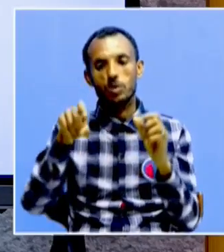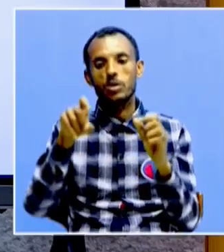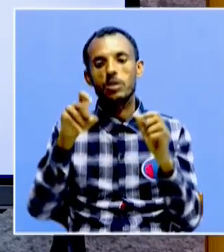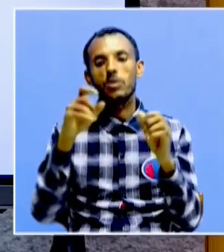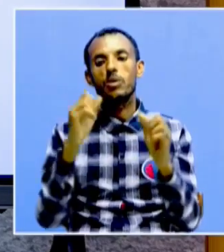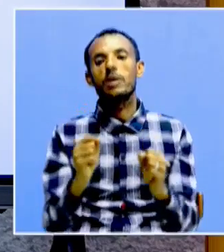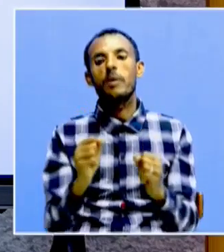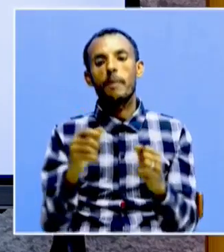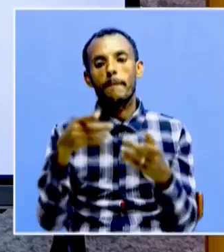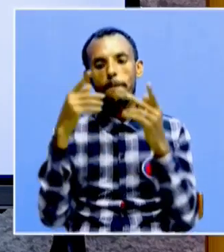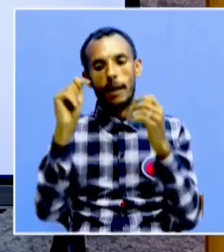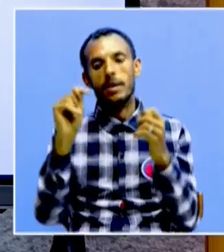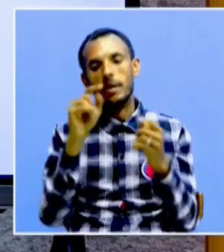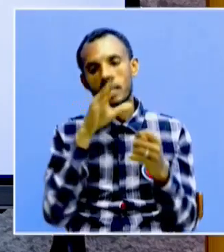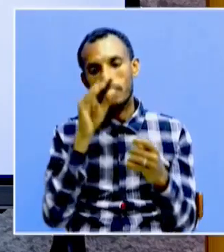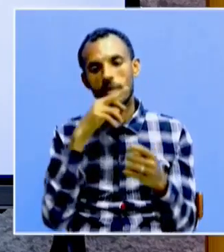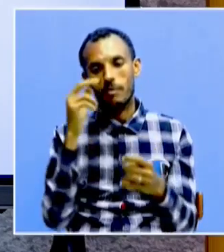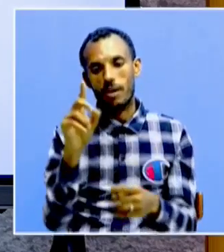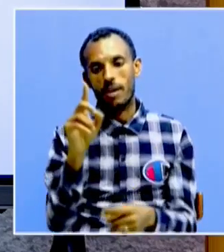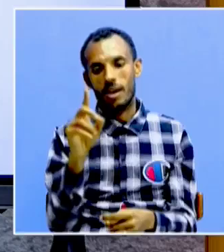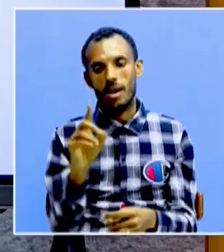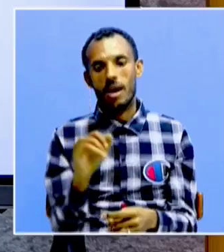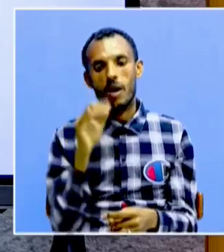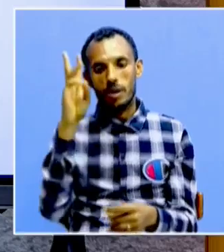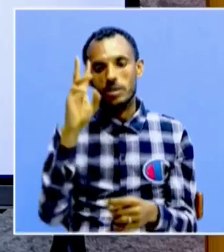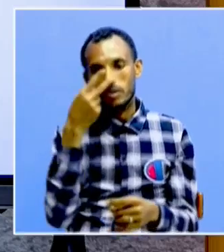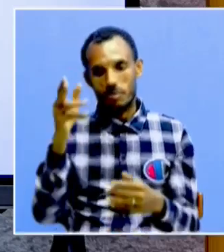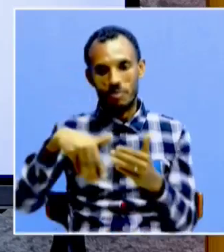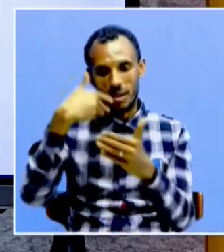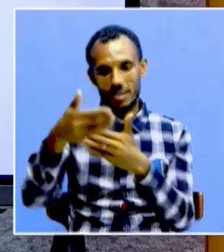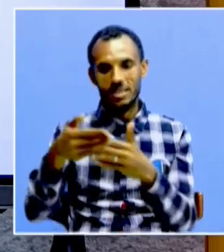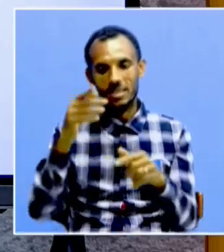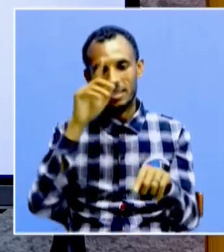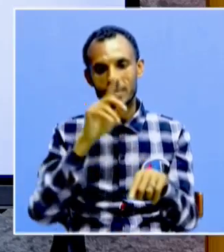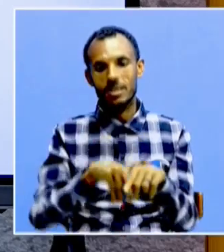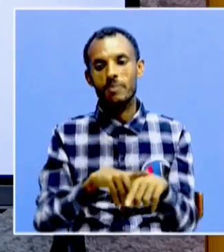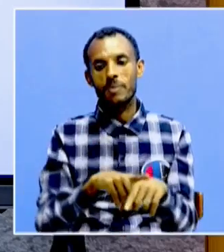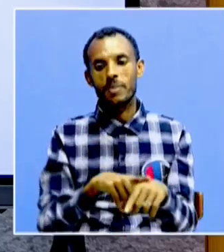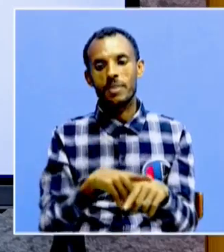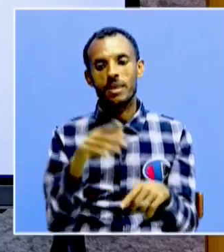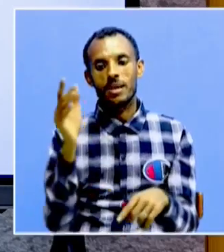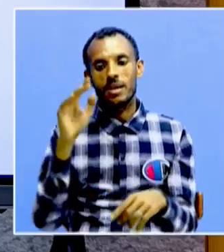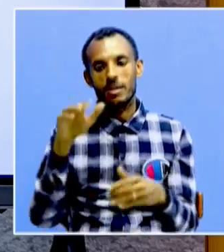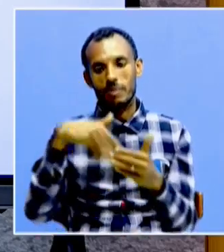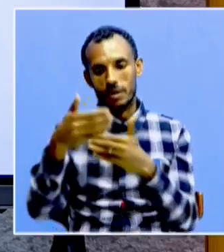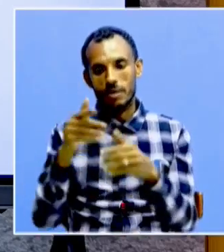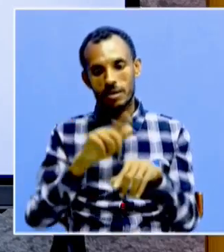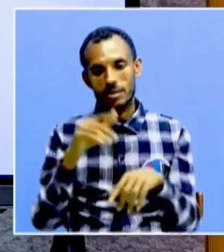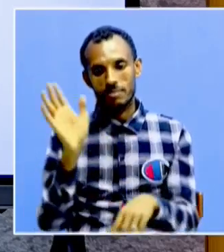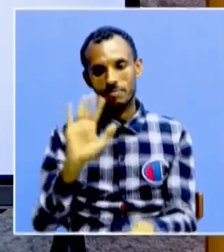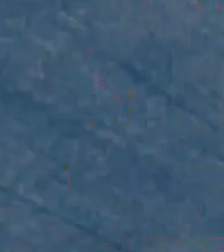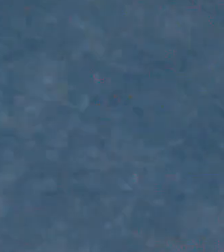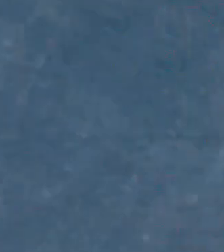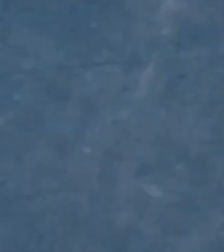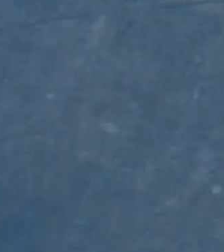with verb 1. I will see you next week with another lesson. Until then, have a good one.